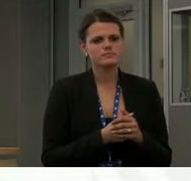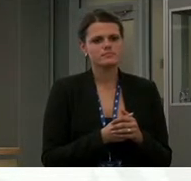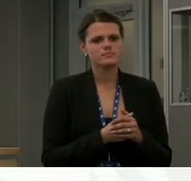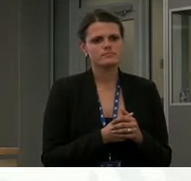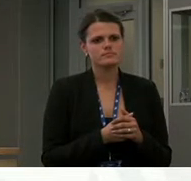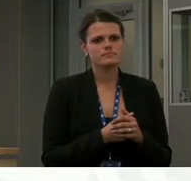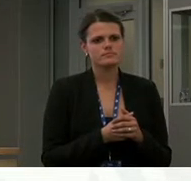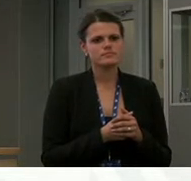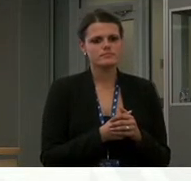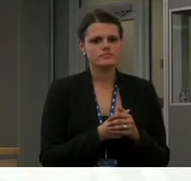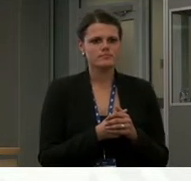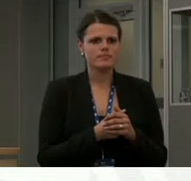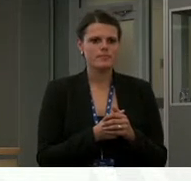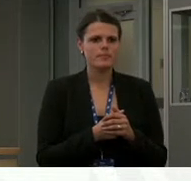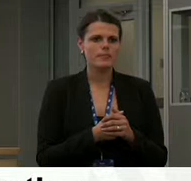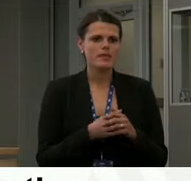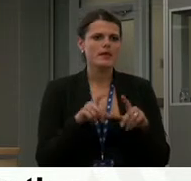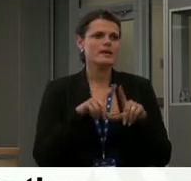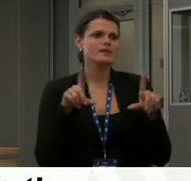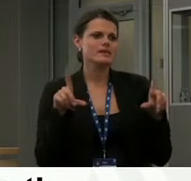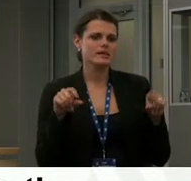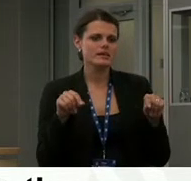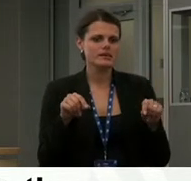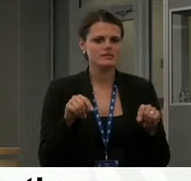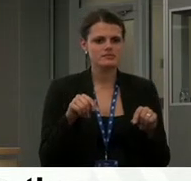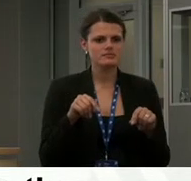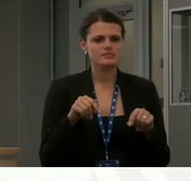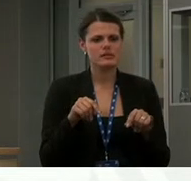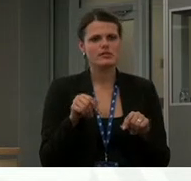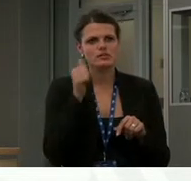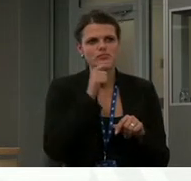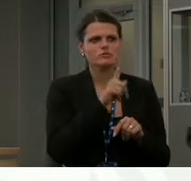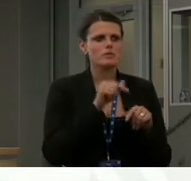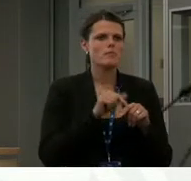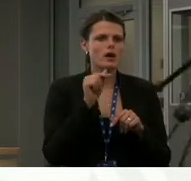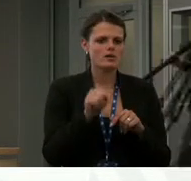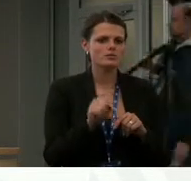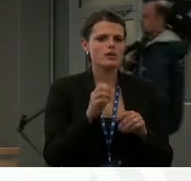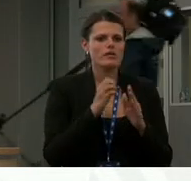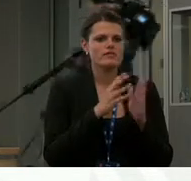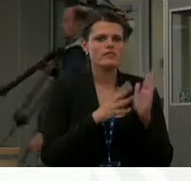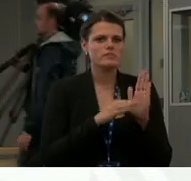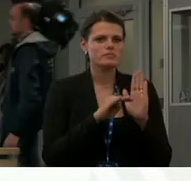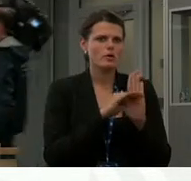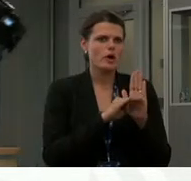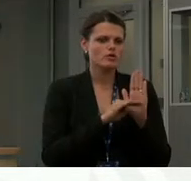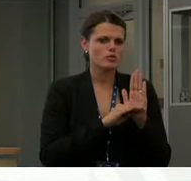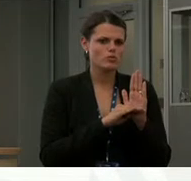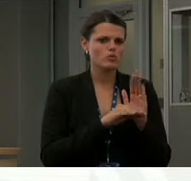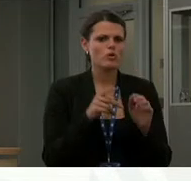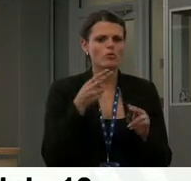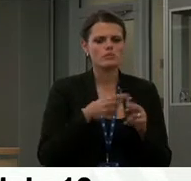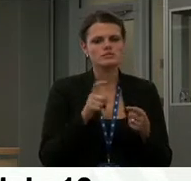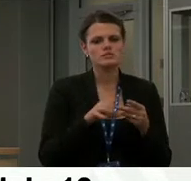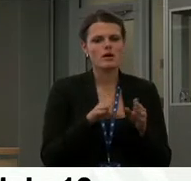inclusion. So institutions are a blatant violation of Article 19 of the CRPD and basic human